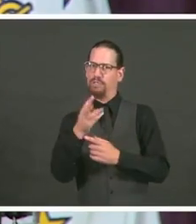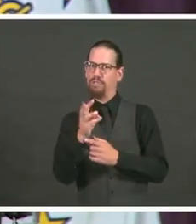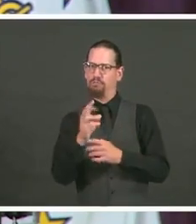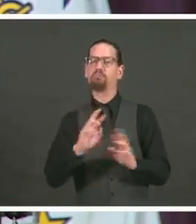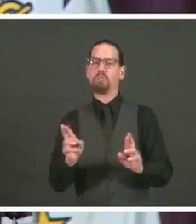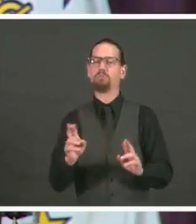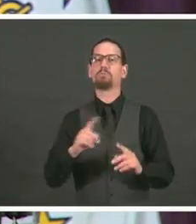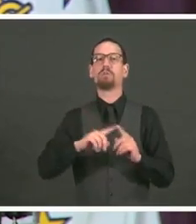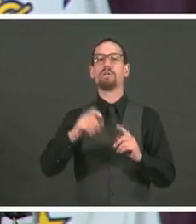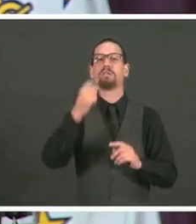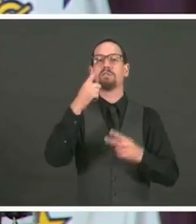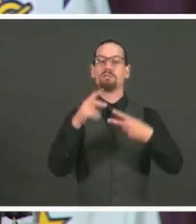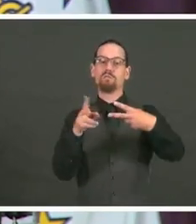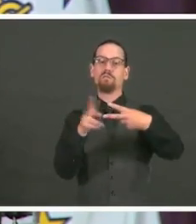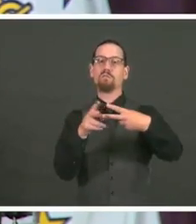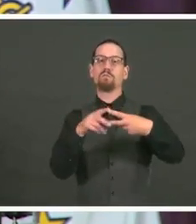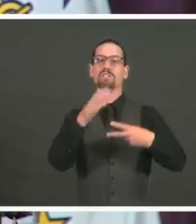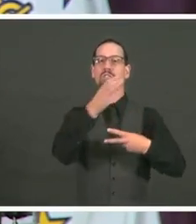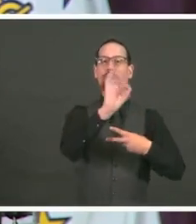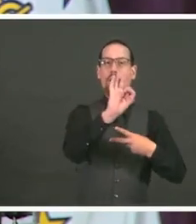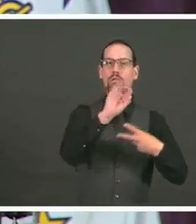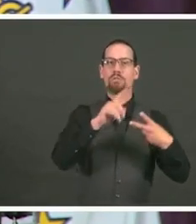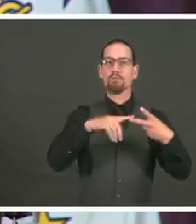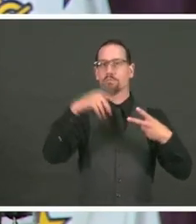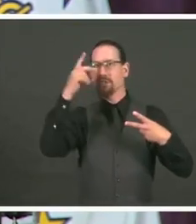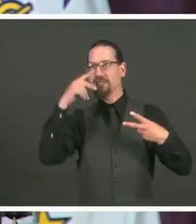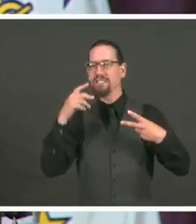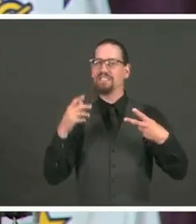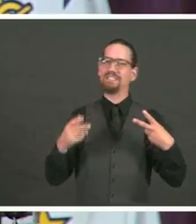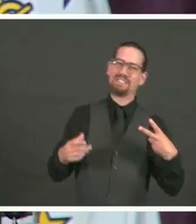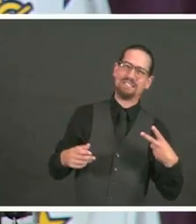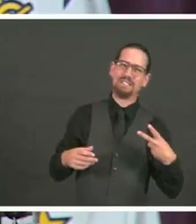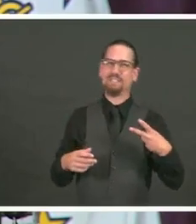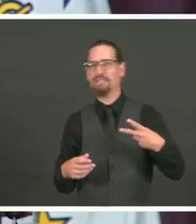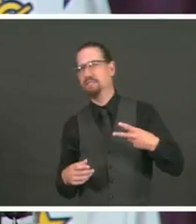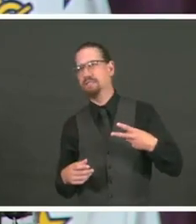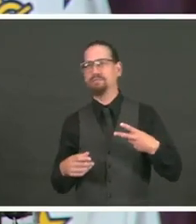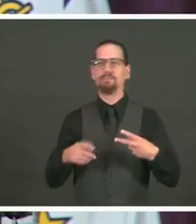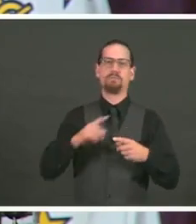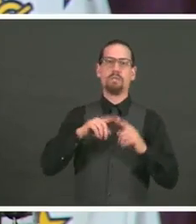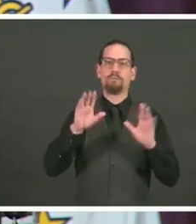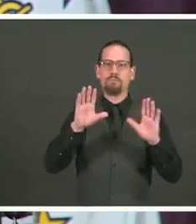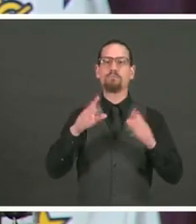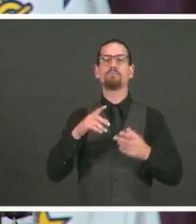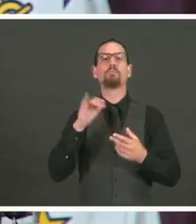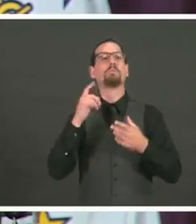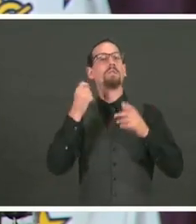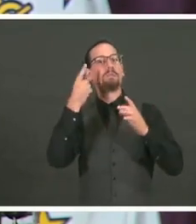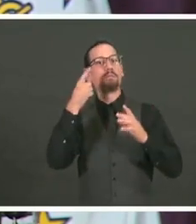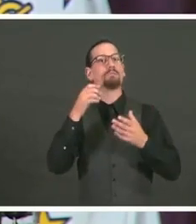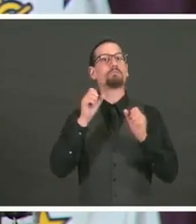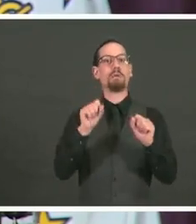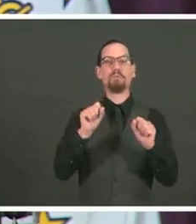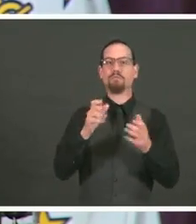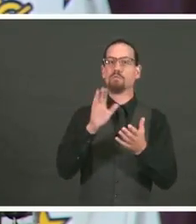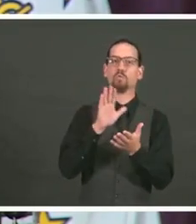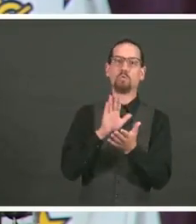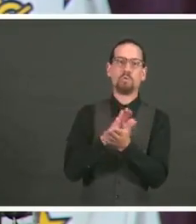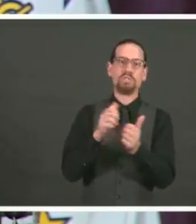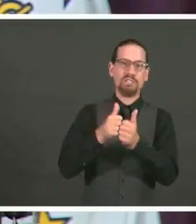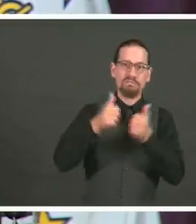enforcing out-of-town visitors, we're enforcing mask wearing, we're improving our